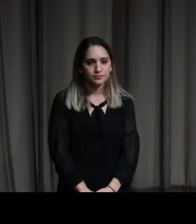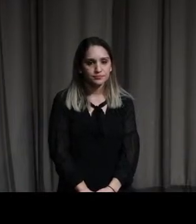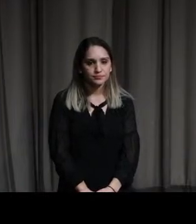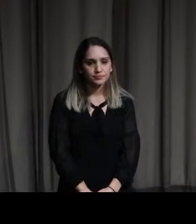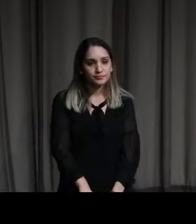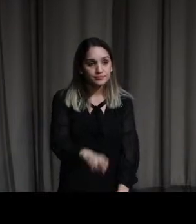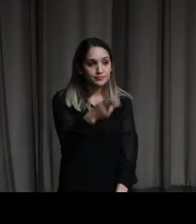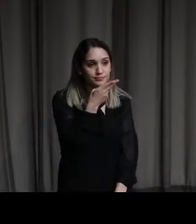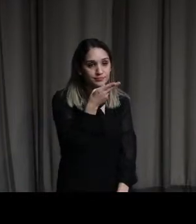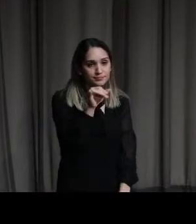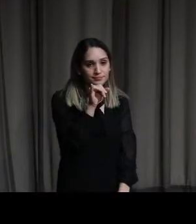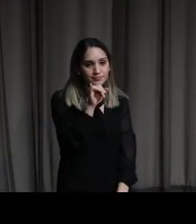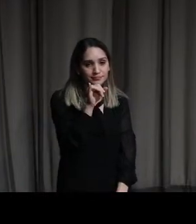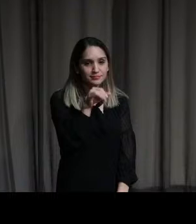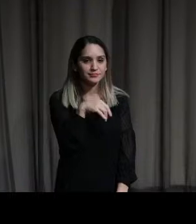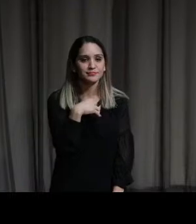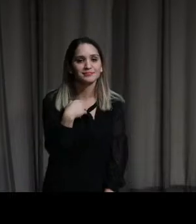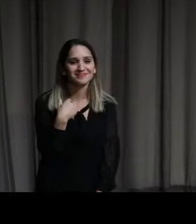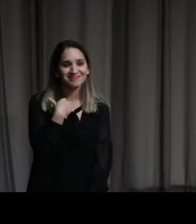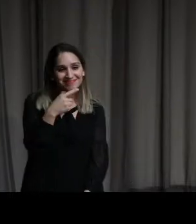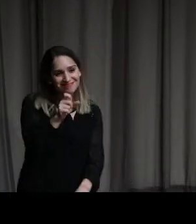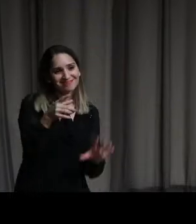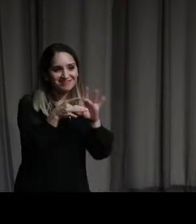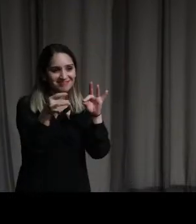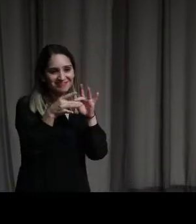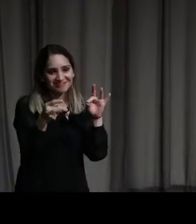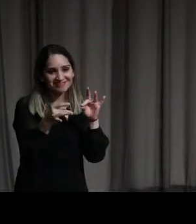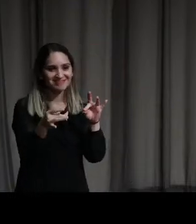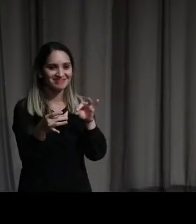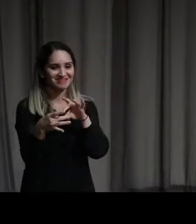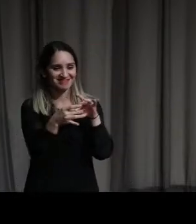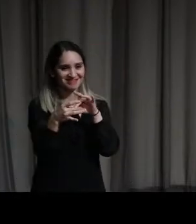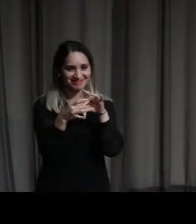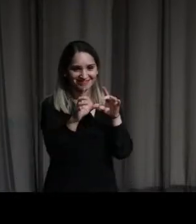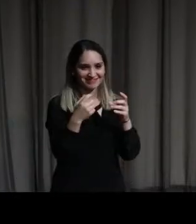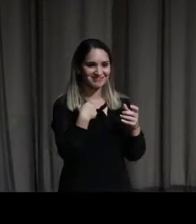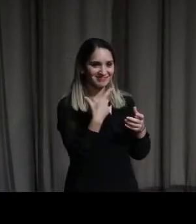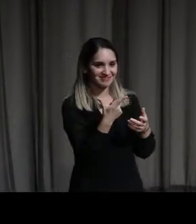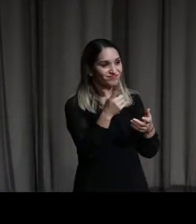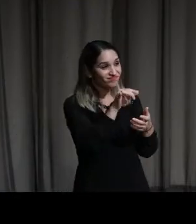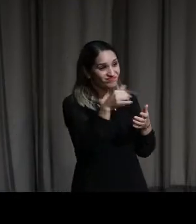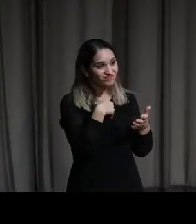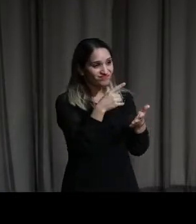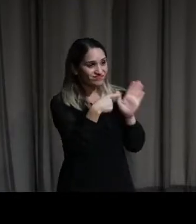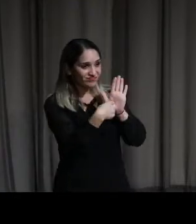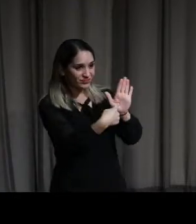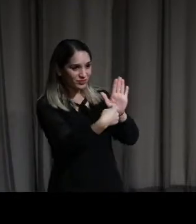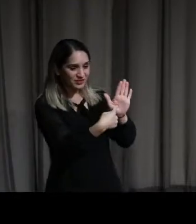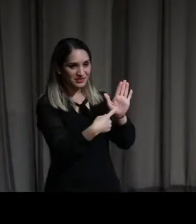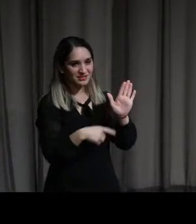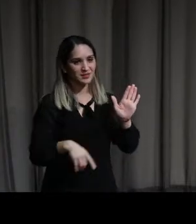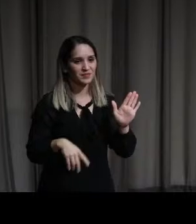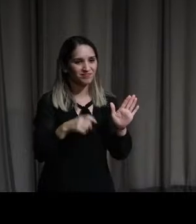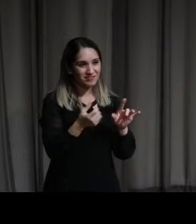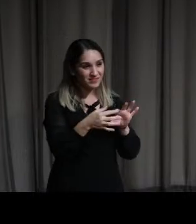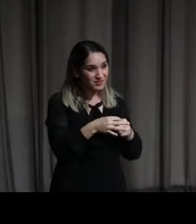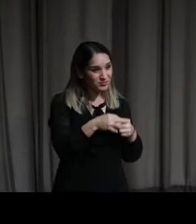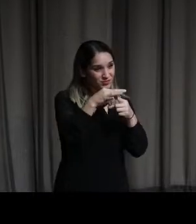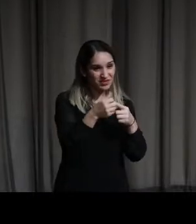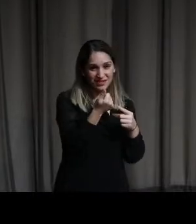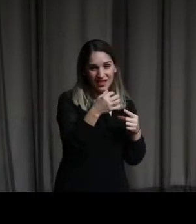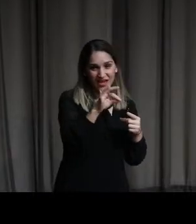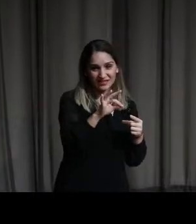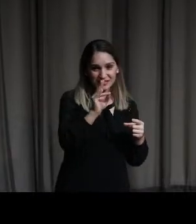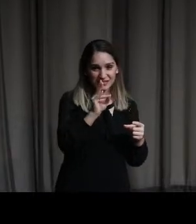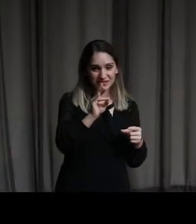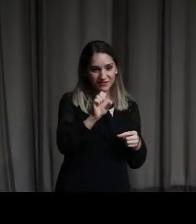Hi. You mentioned the connection to his work in abstract expressionism. And some of the works, like the one from the 1970s that you